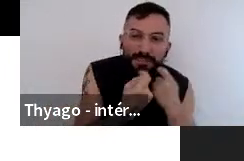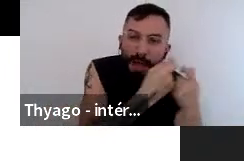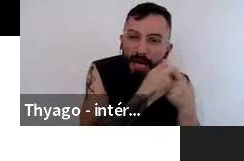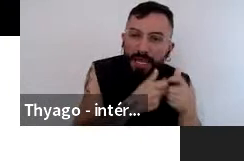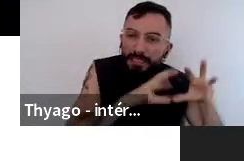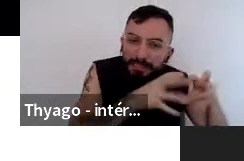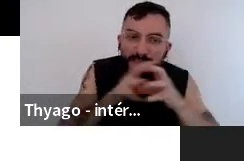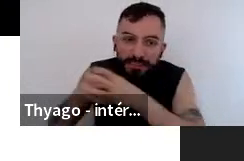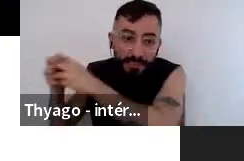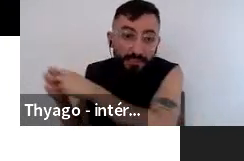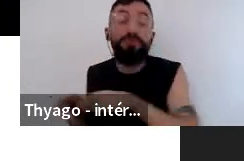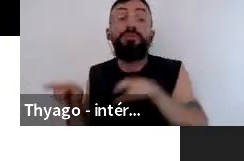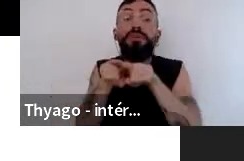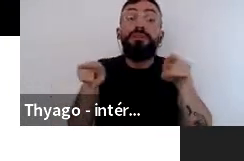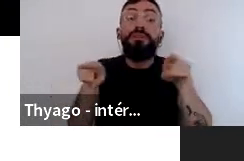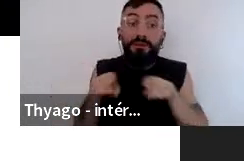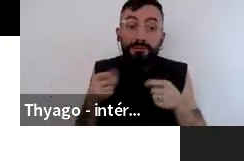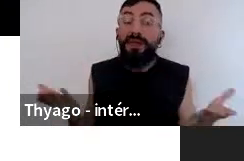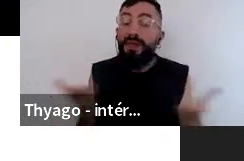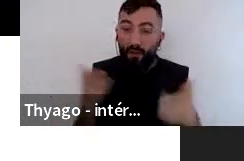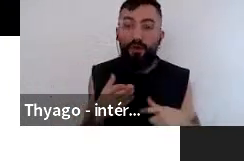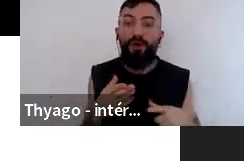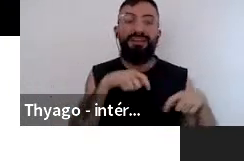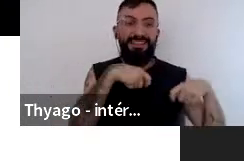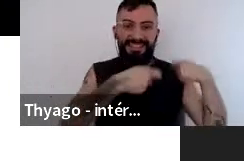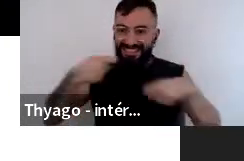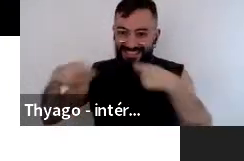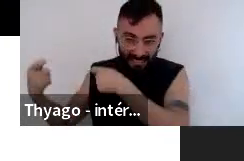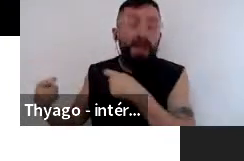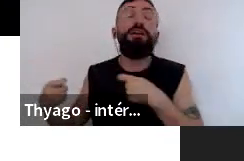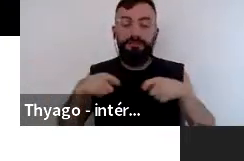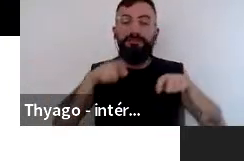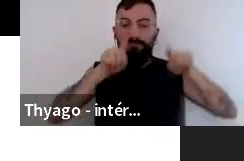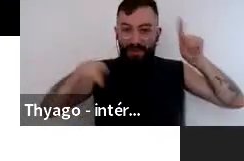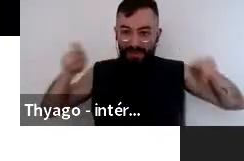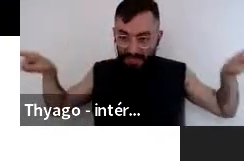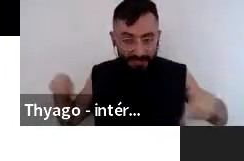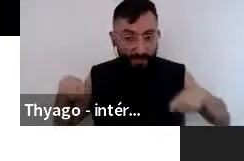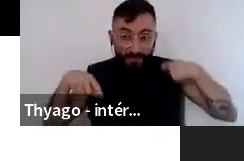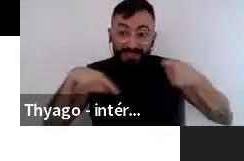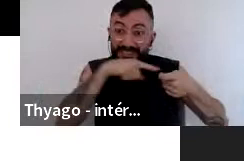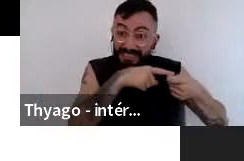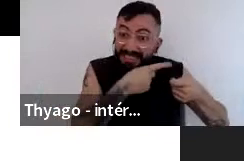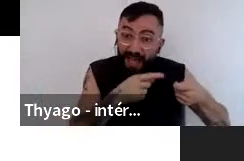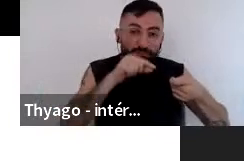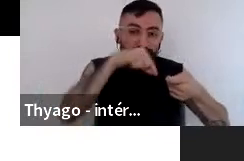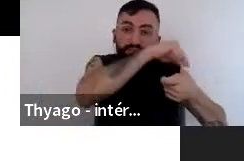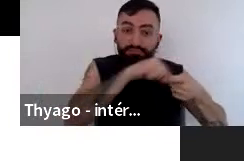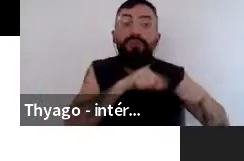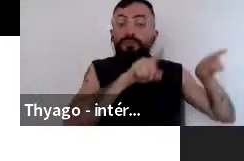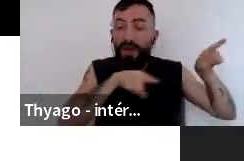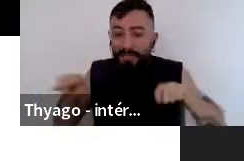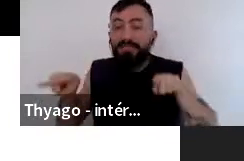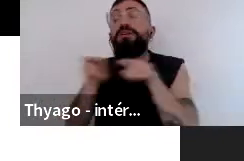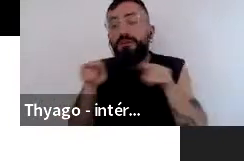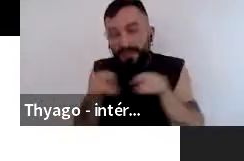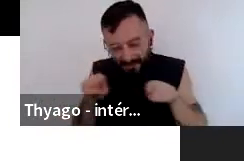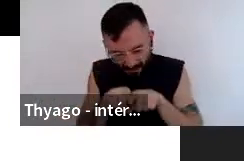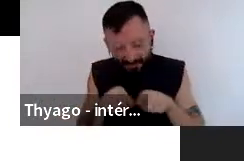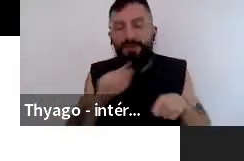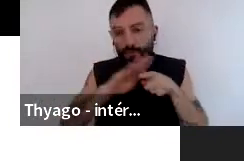variation, being lexical variation the most frequent in our data set.